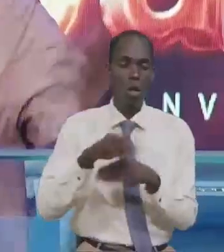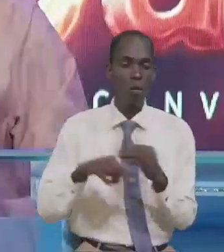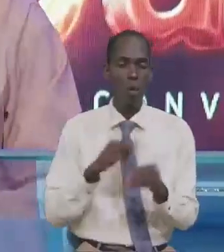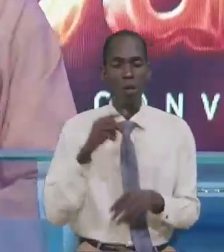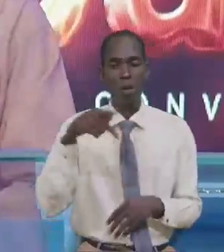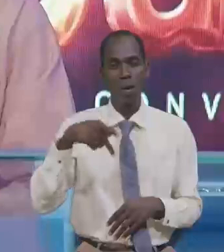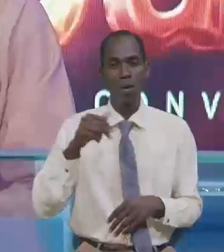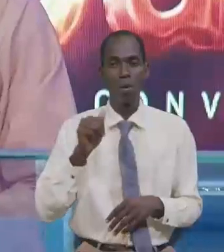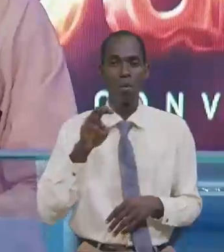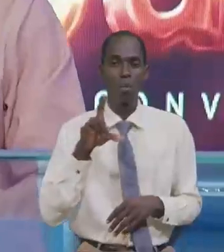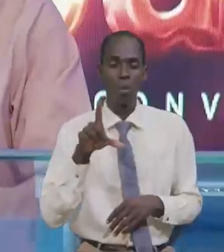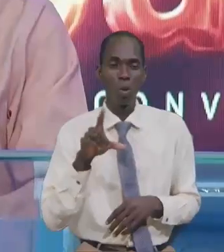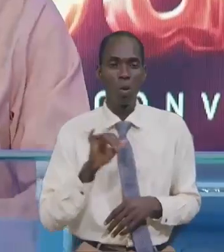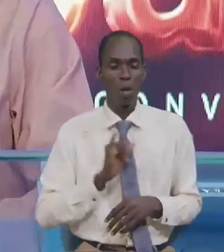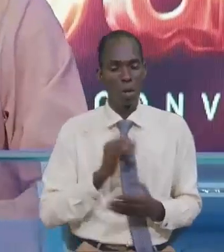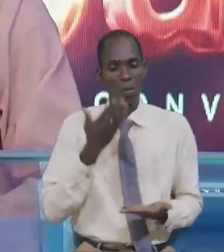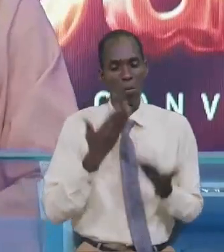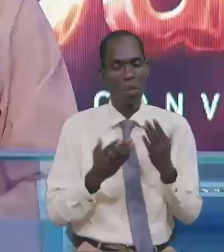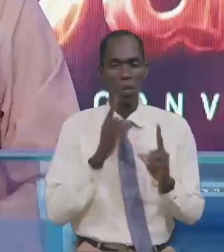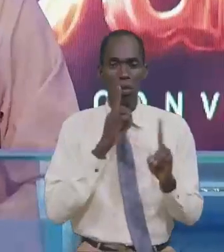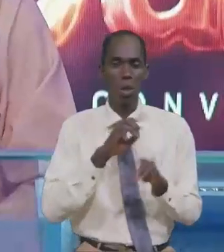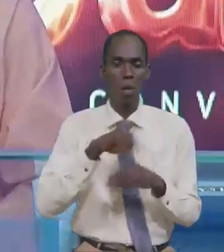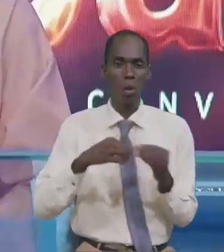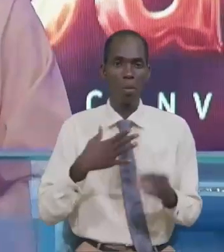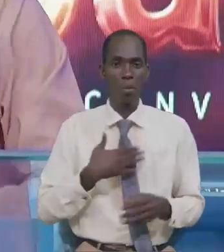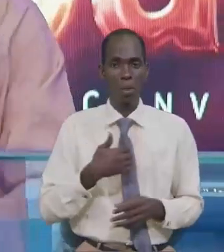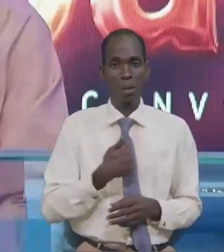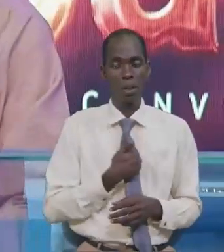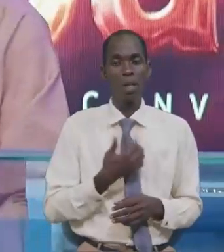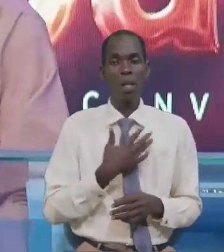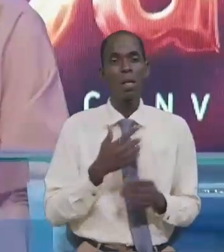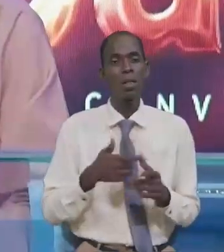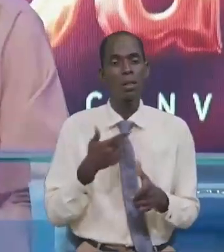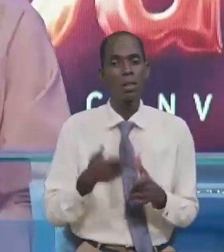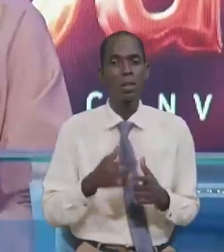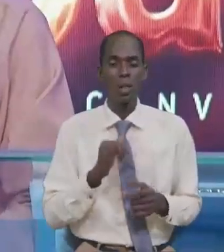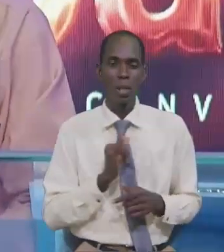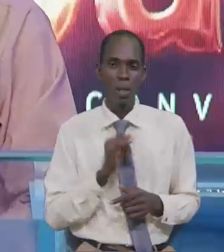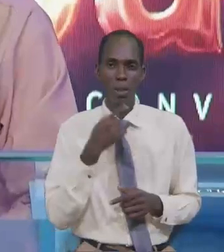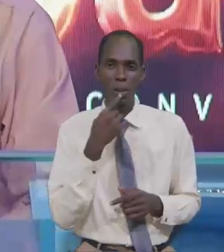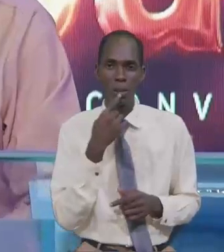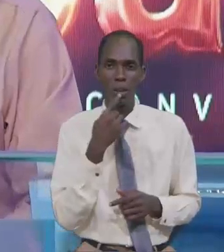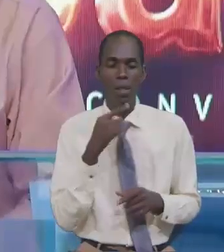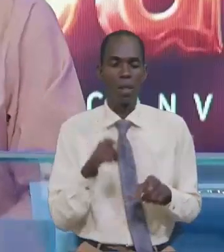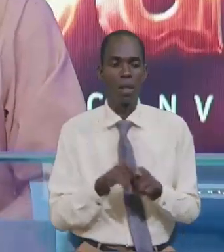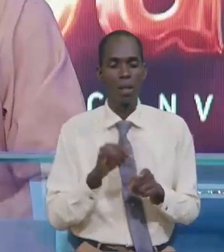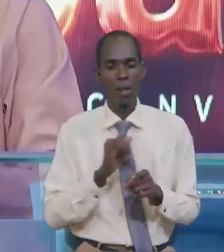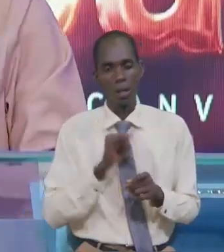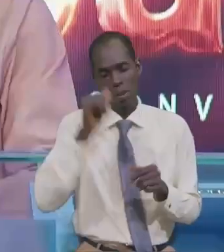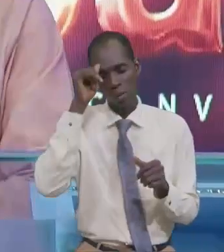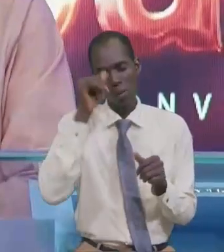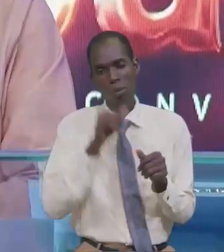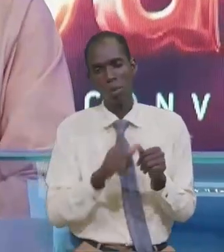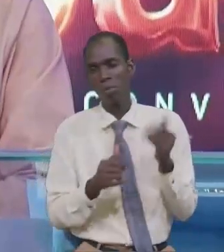look back in the earlier days, as I look back at Paul, as I look